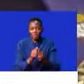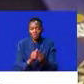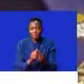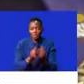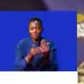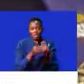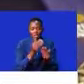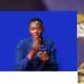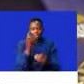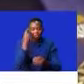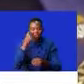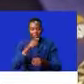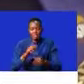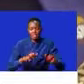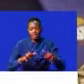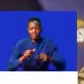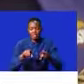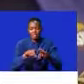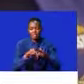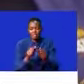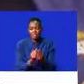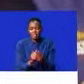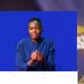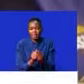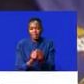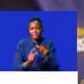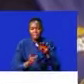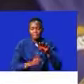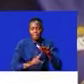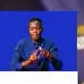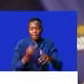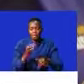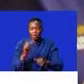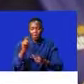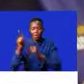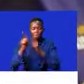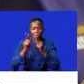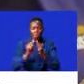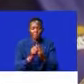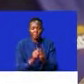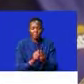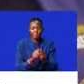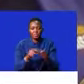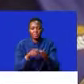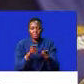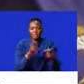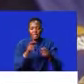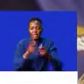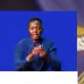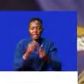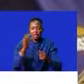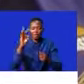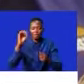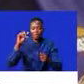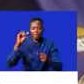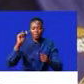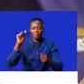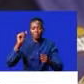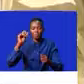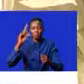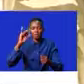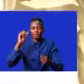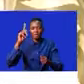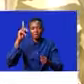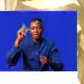conservation. Korka kore jatend migao mar limbe kod ohala e kaunti ma Kisumu Mikai Farida Salim to ne oyango ni koro tend kaunti